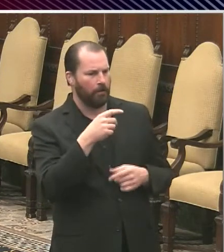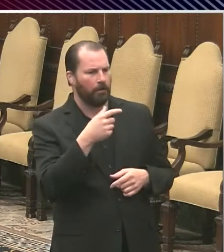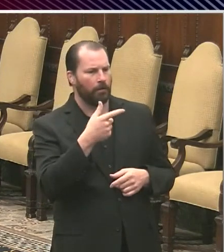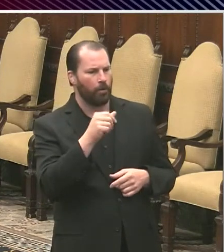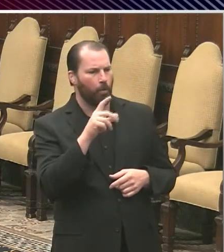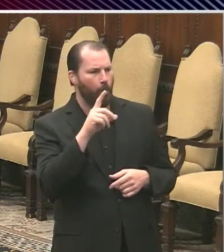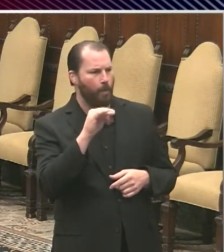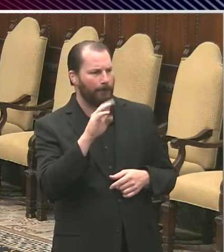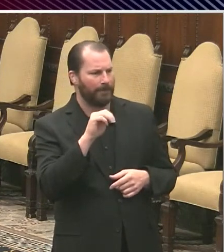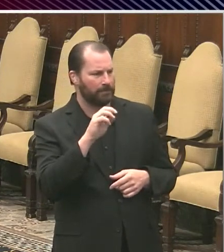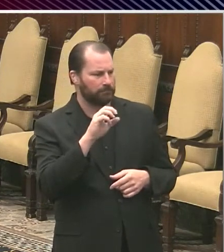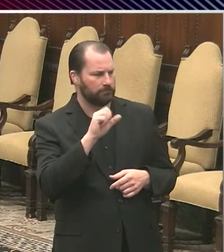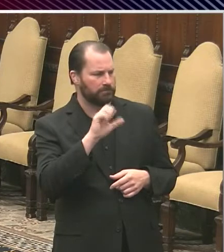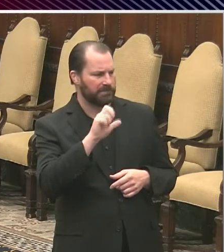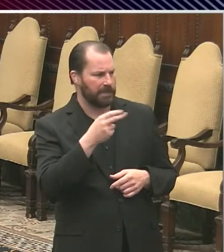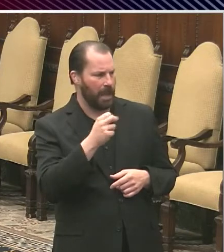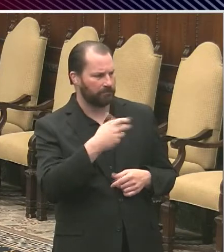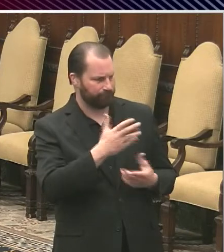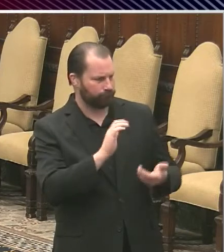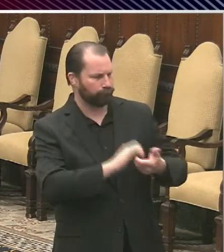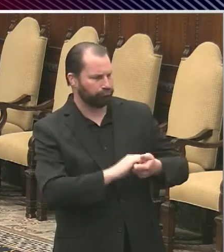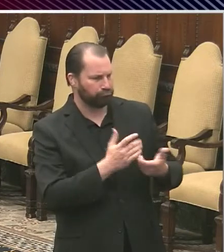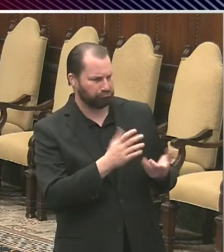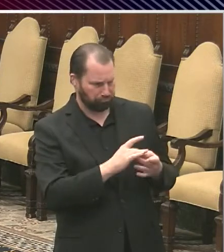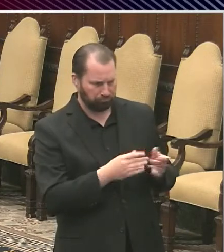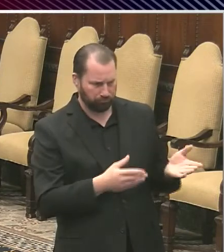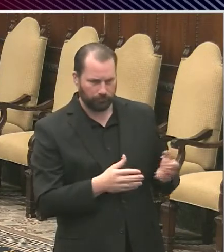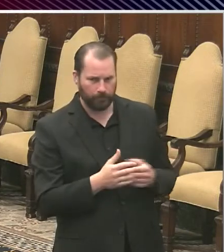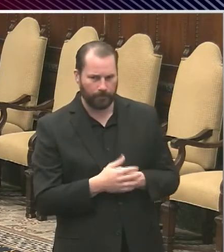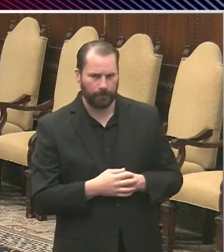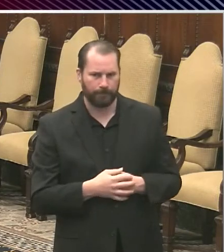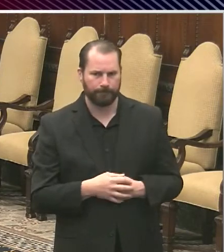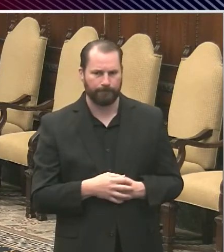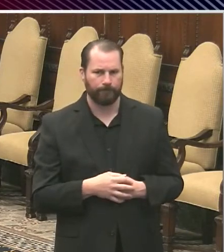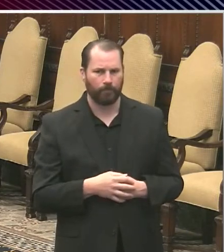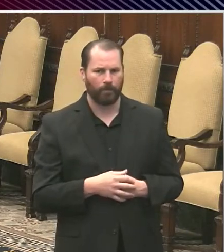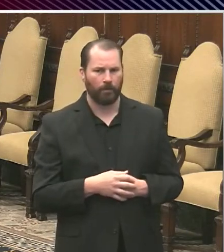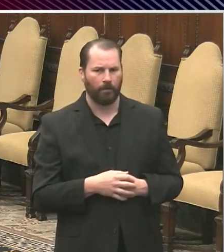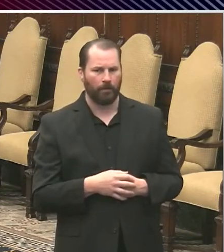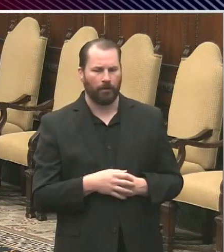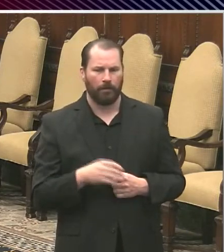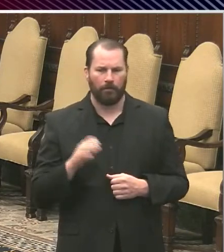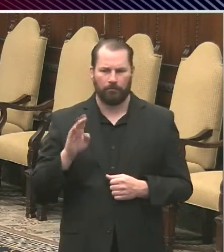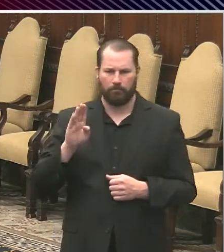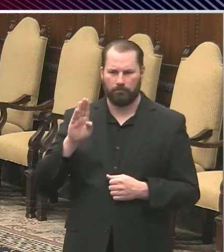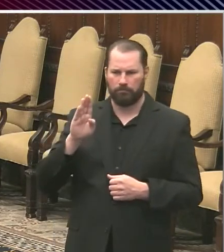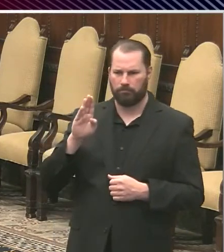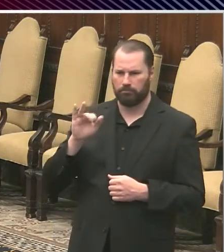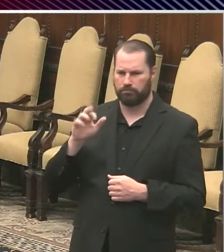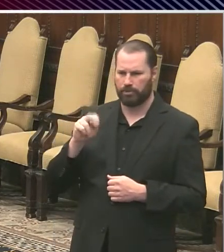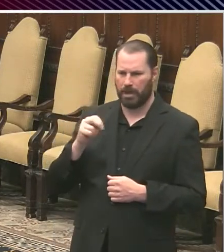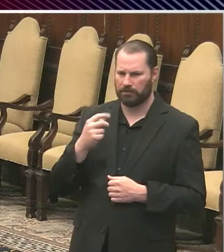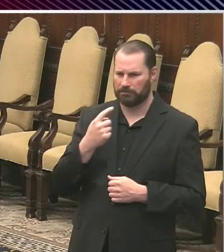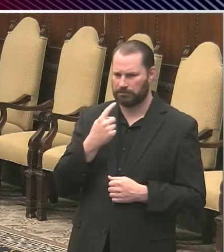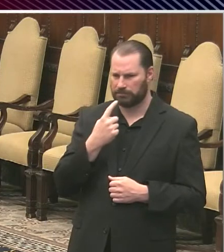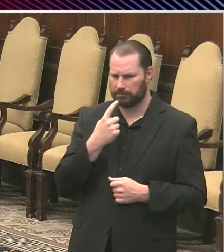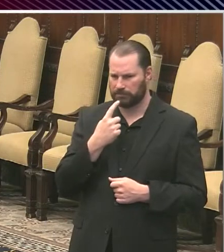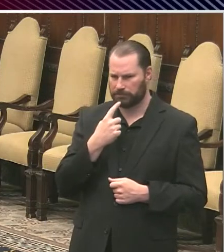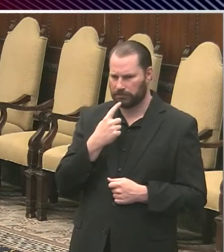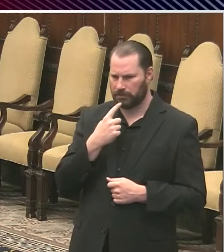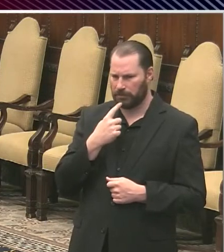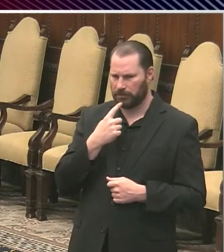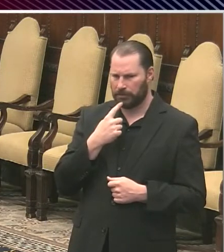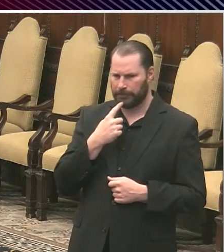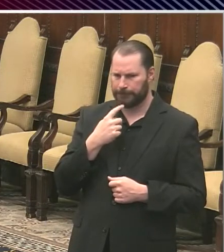going to have to get back to you with that. I know that the loans are going to be used for payroll cost, interest on mortgages, rent,